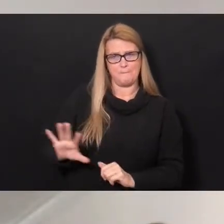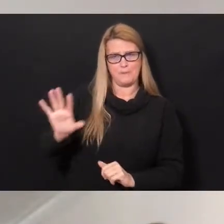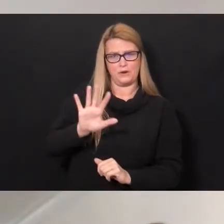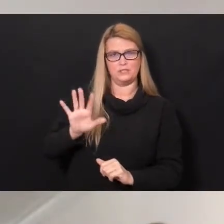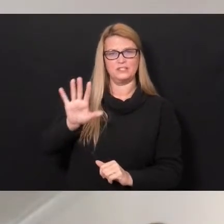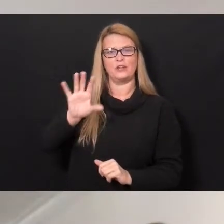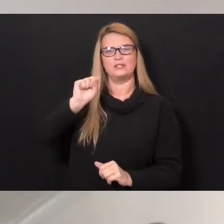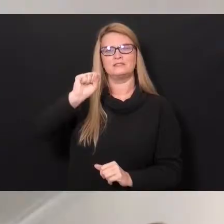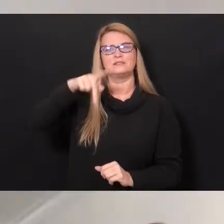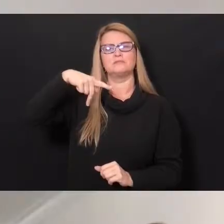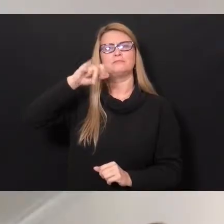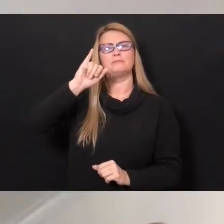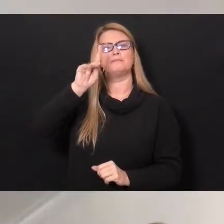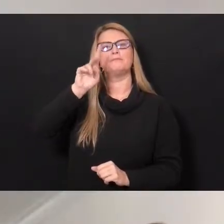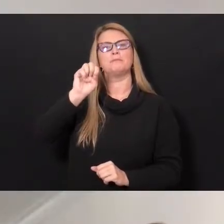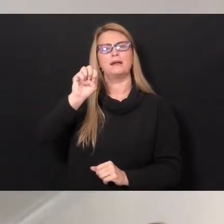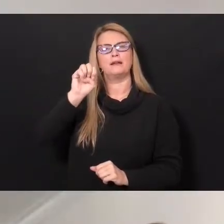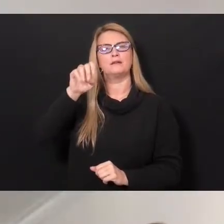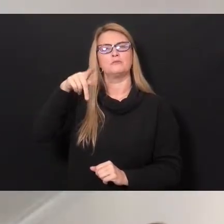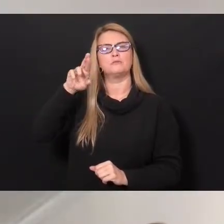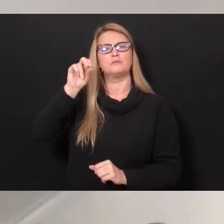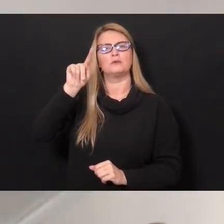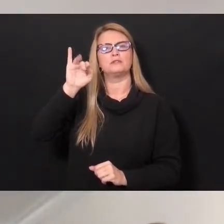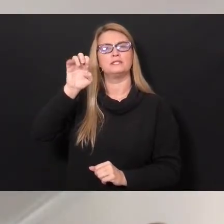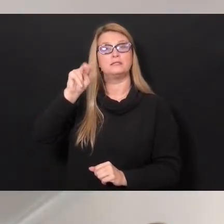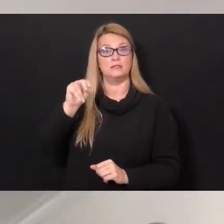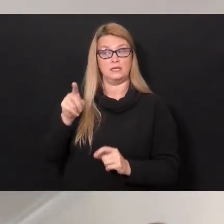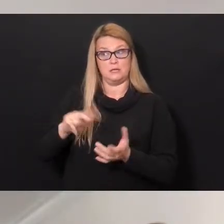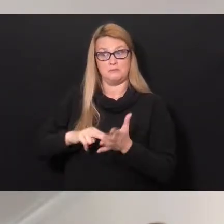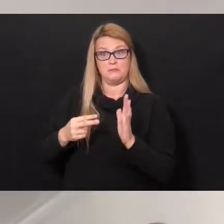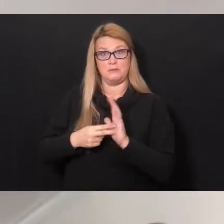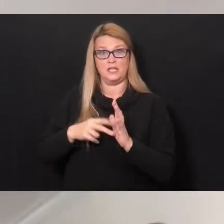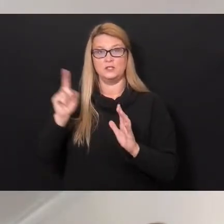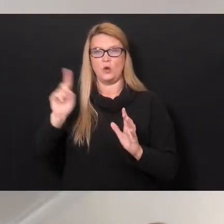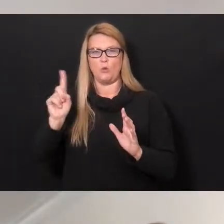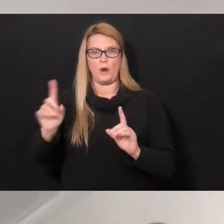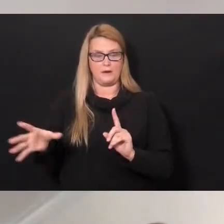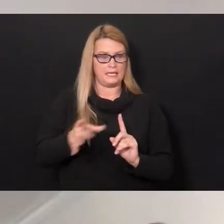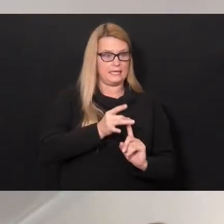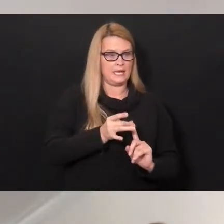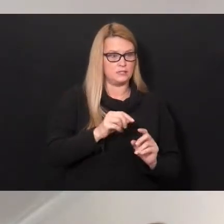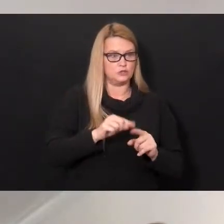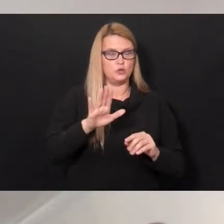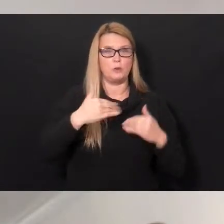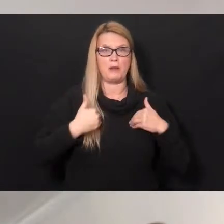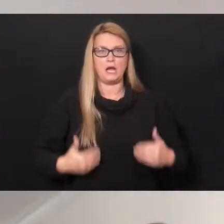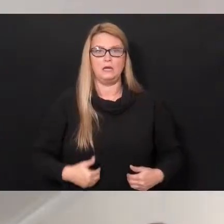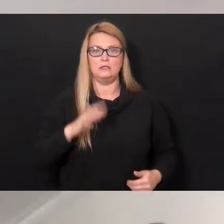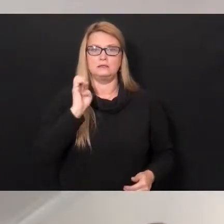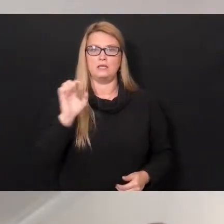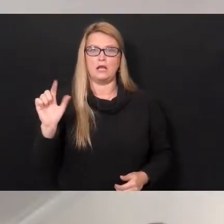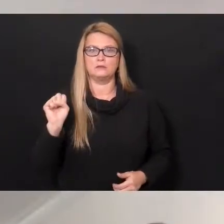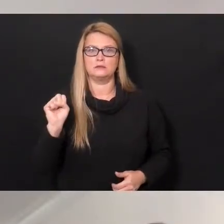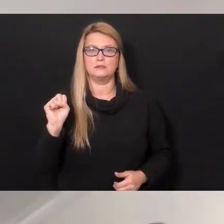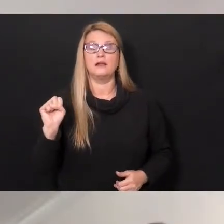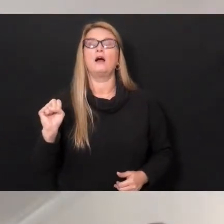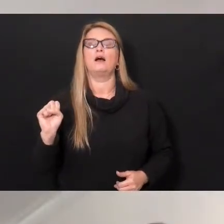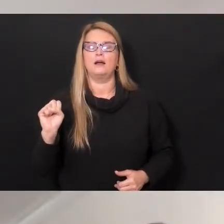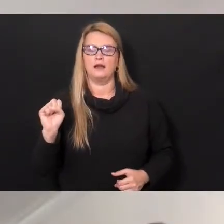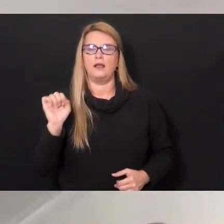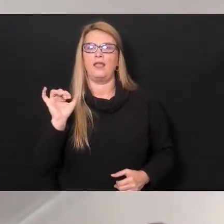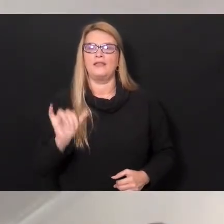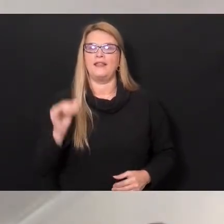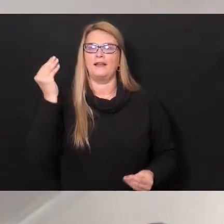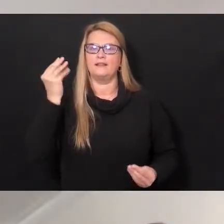which is that part of the protein where the virus binds to cells in the body, that it tells us that